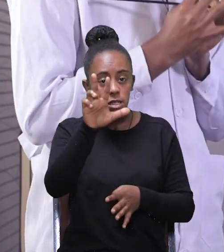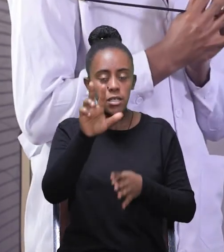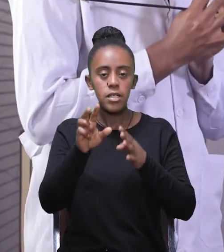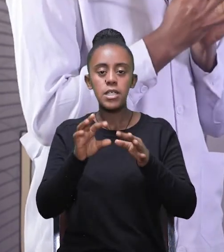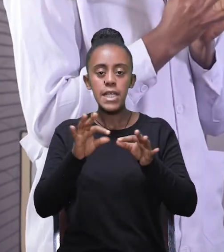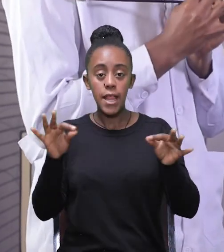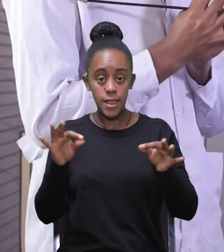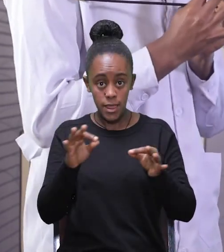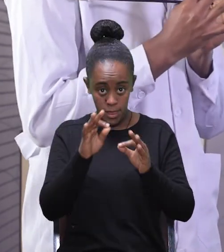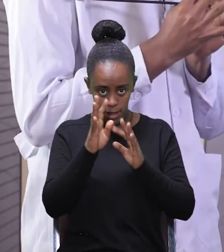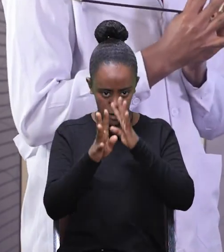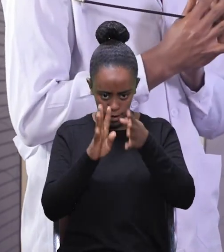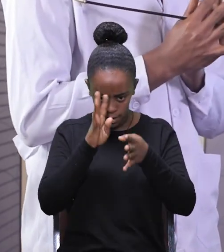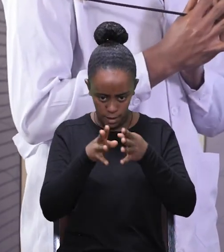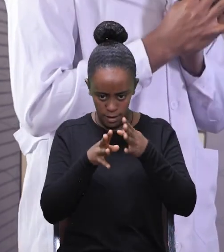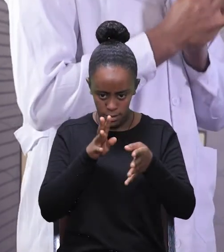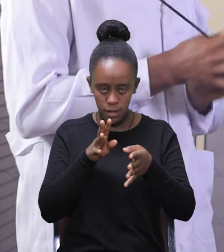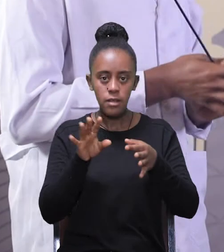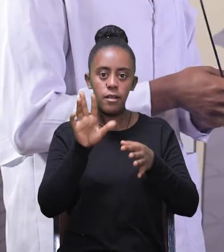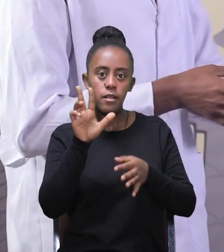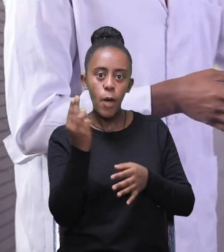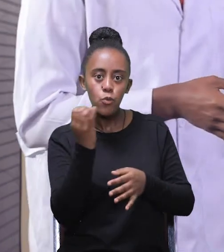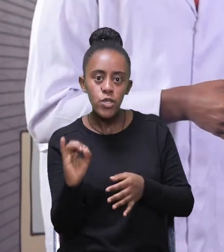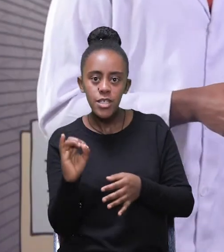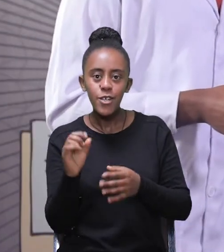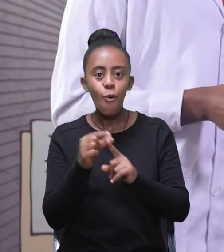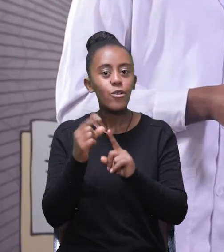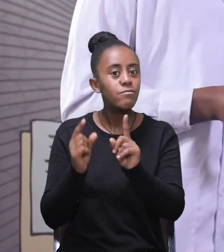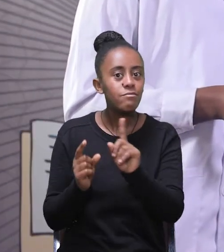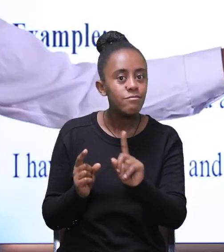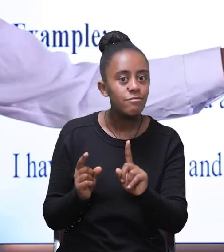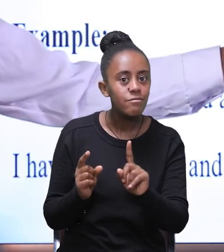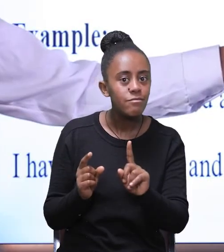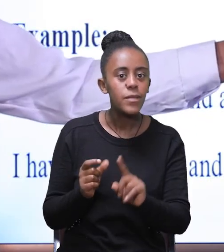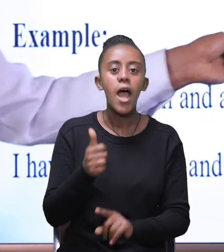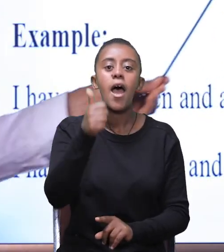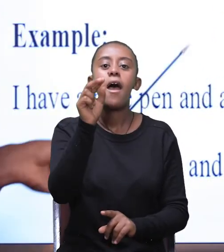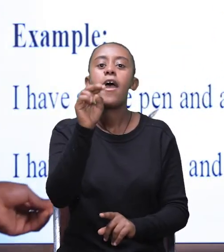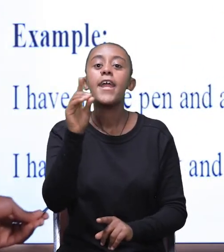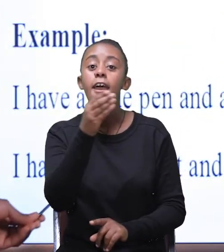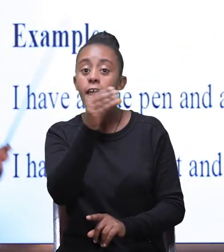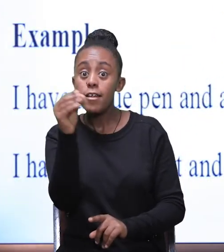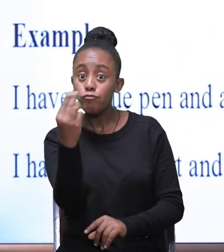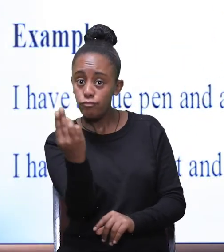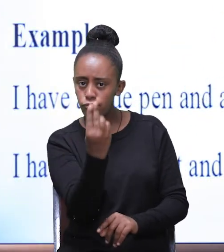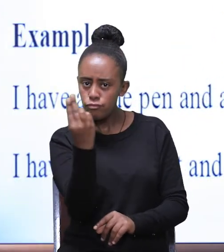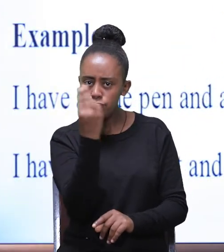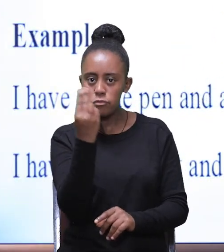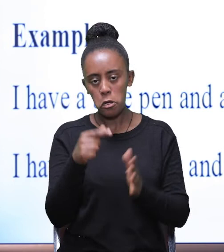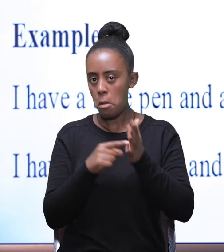to create 3 sentences by using the word what? By using the word and, just like that the